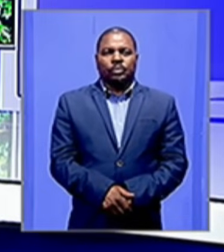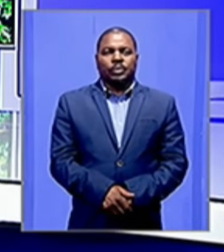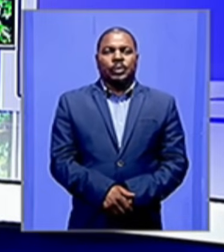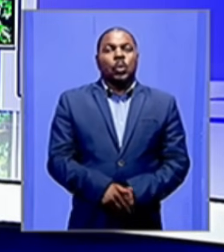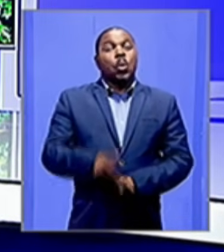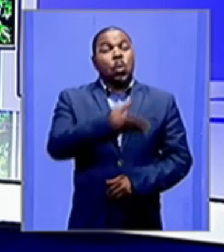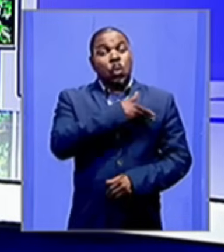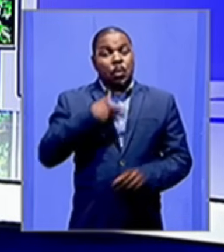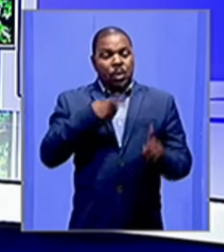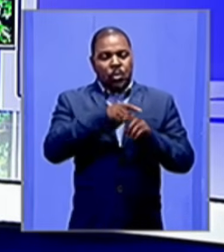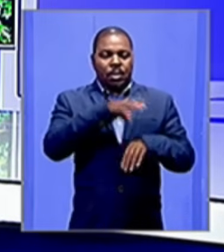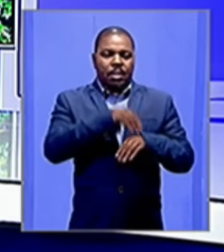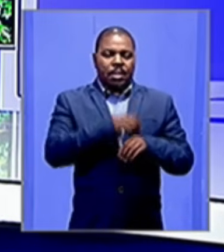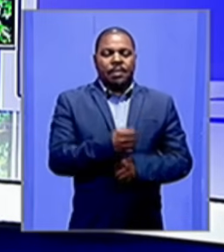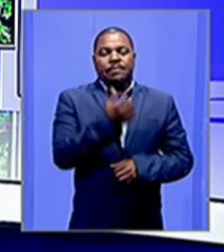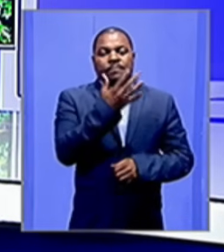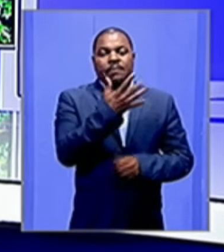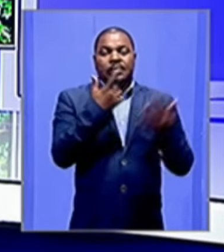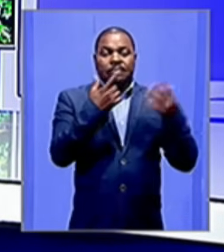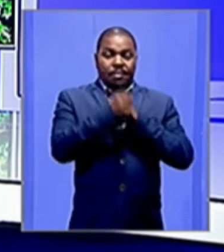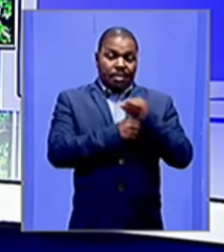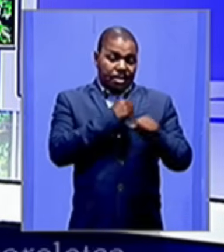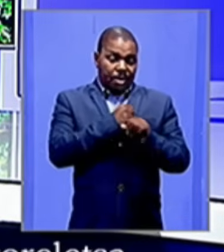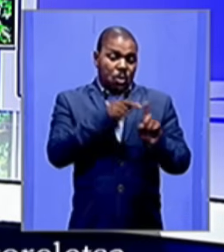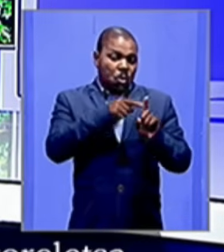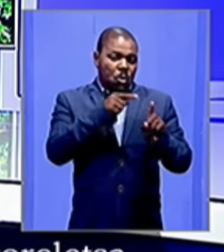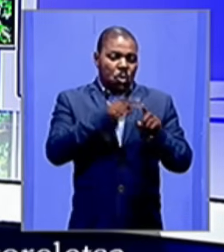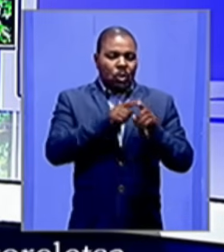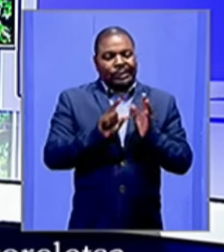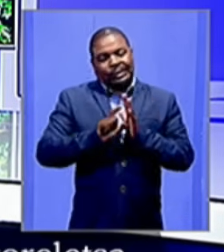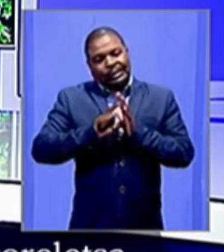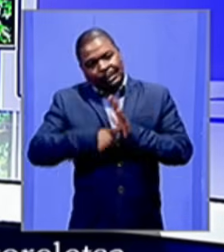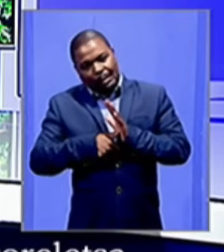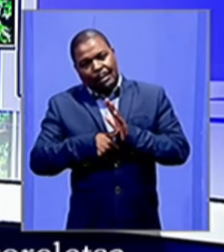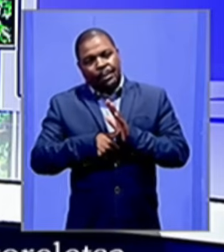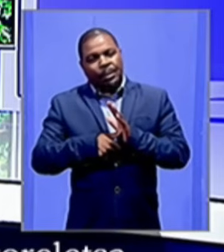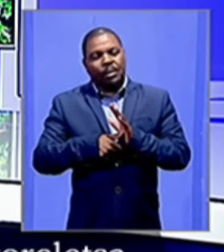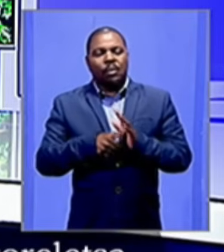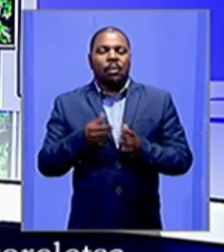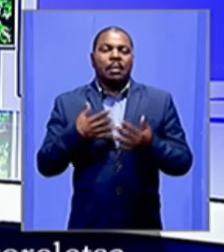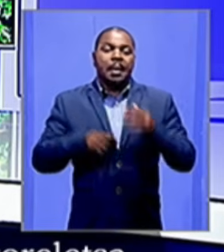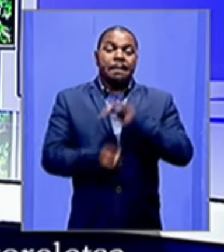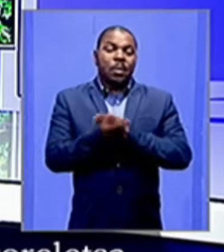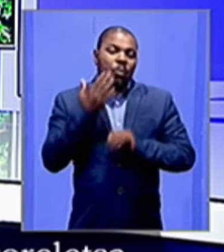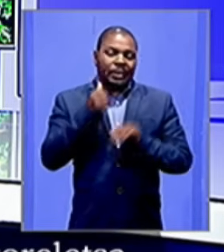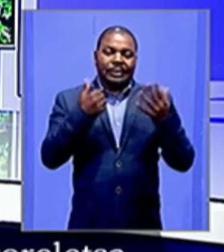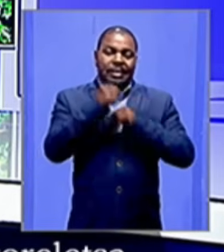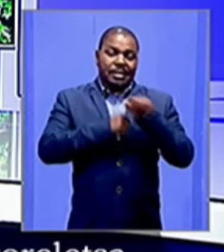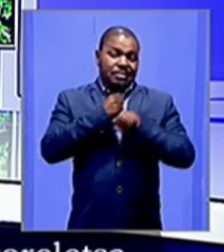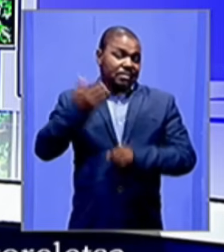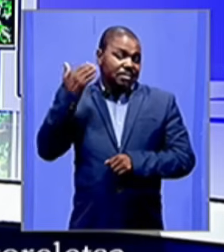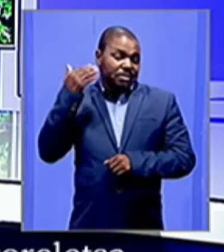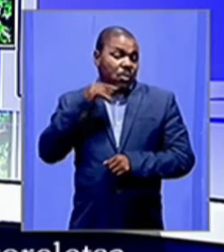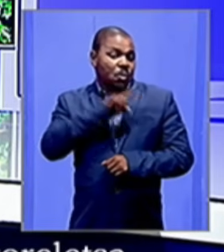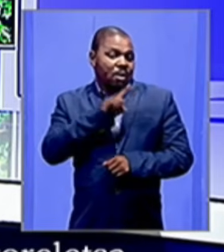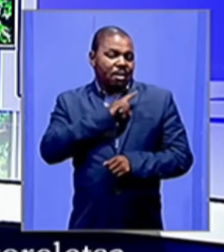Mosadi wa dingwaga di le 57 yo o latlhegetsweng ke bokgoni jwa go tsamaya dingwaga di le 6 tse di fetileng morago